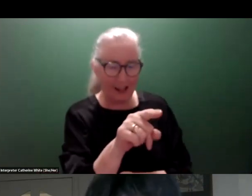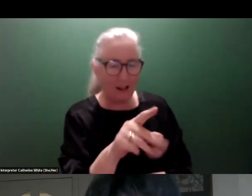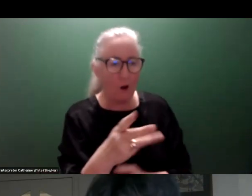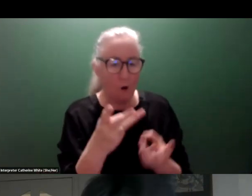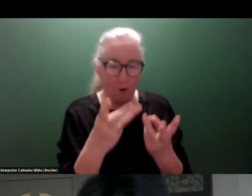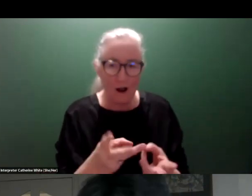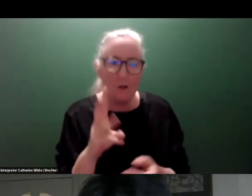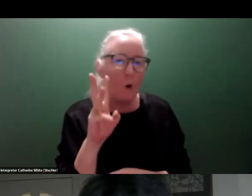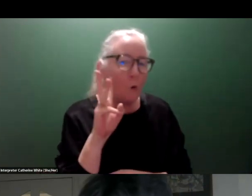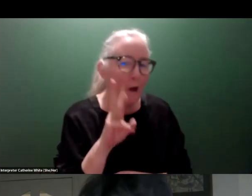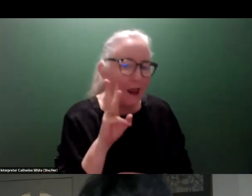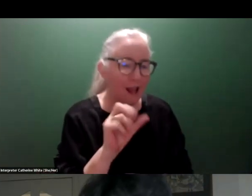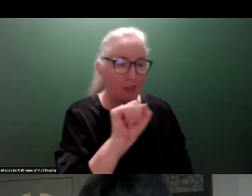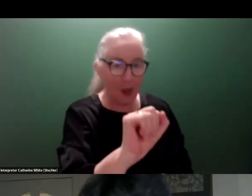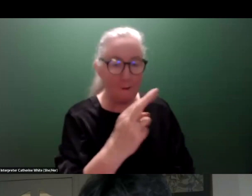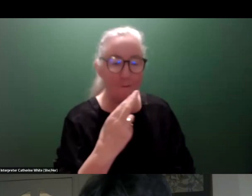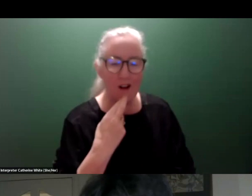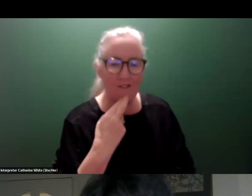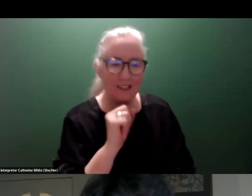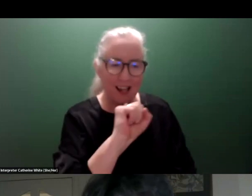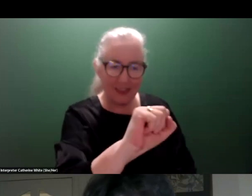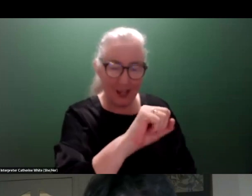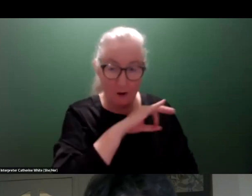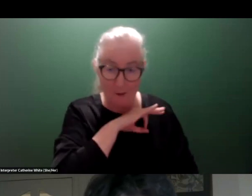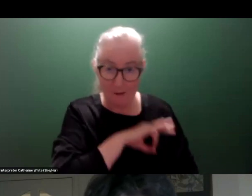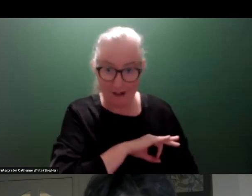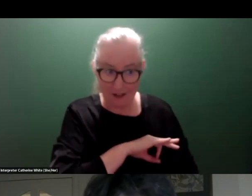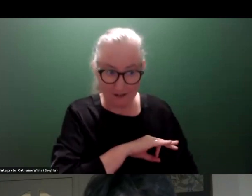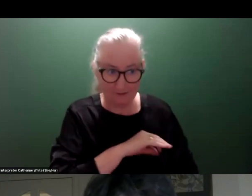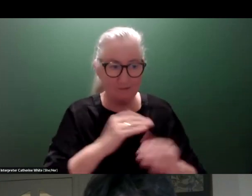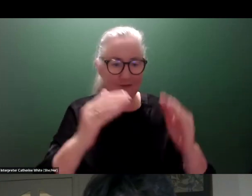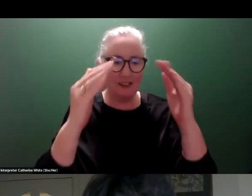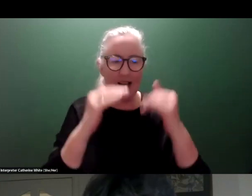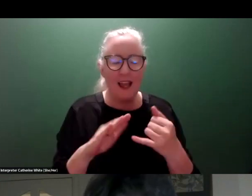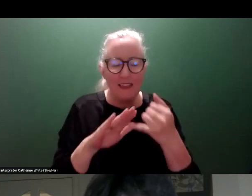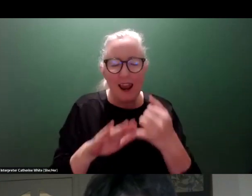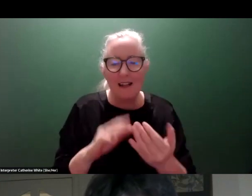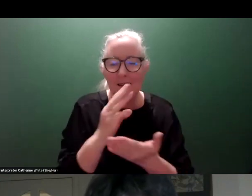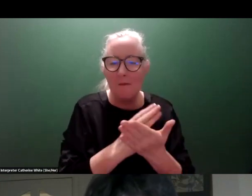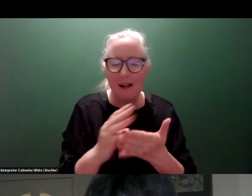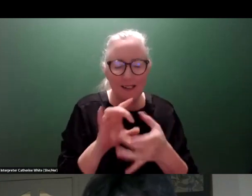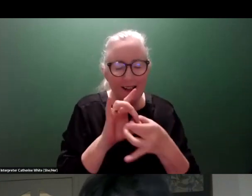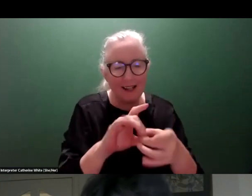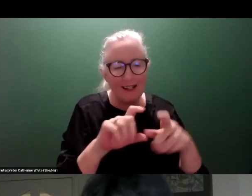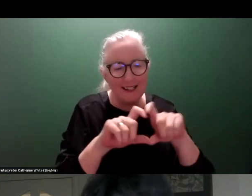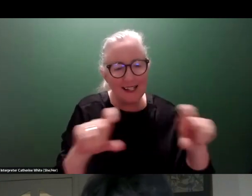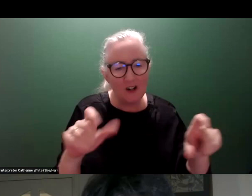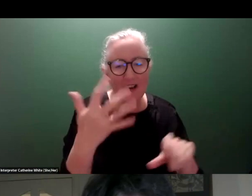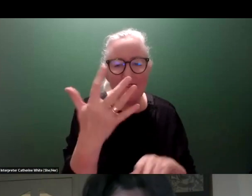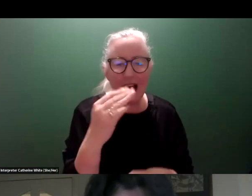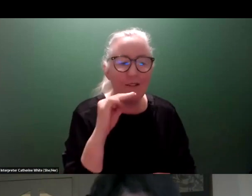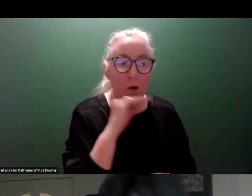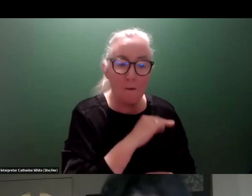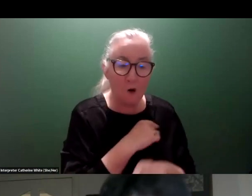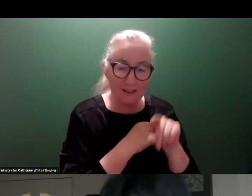their benefit. And then the final point to note from Section 5, the final important point to note from Section